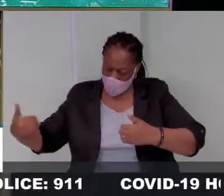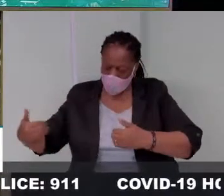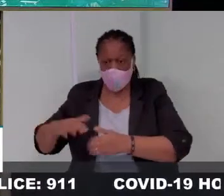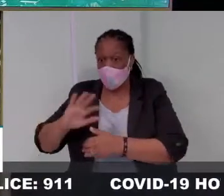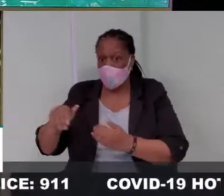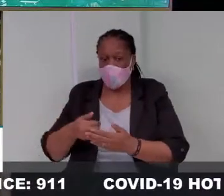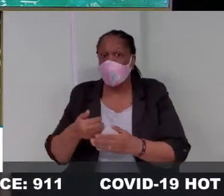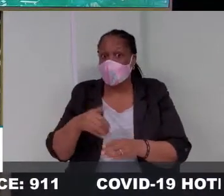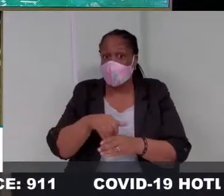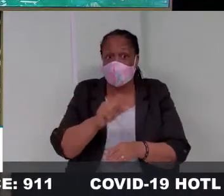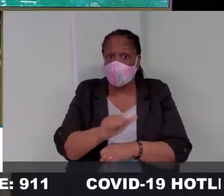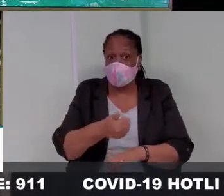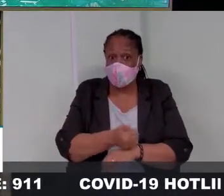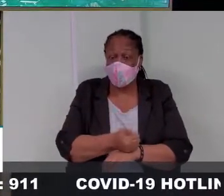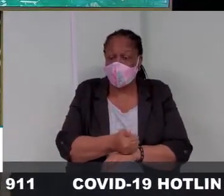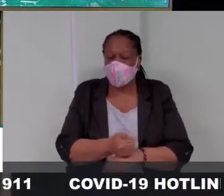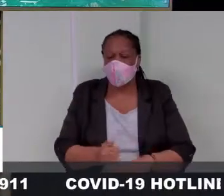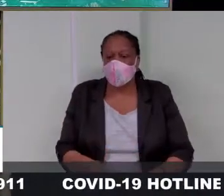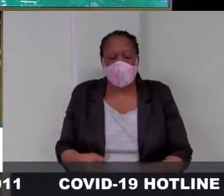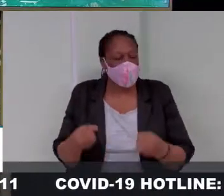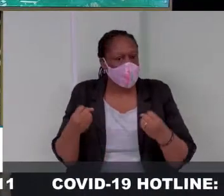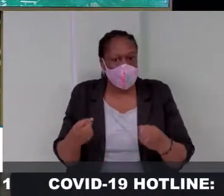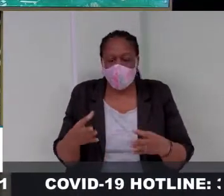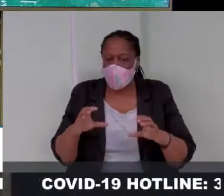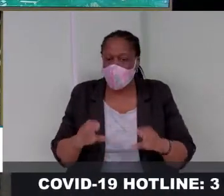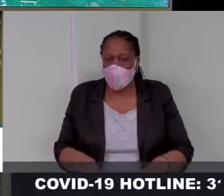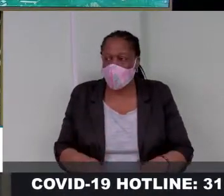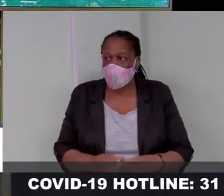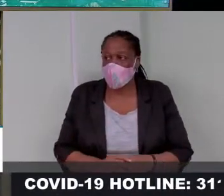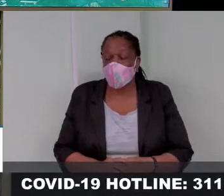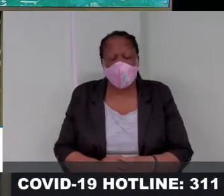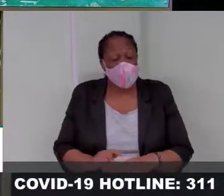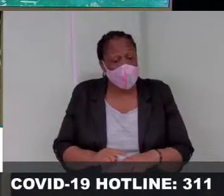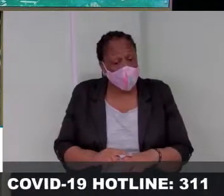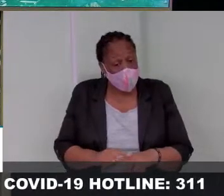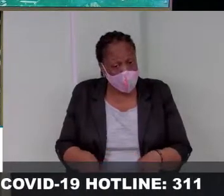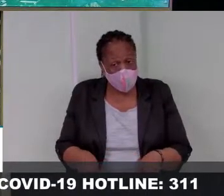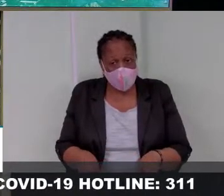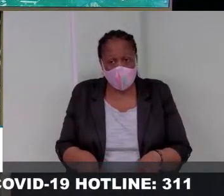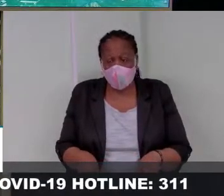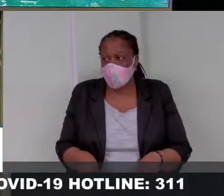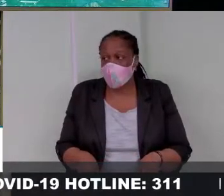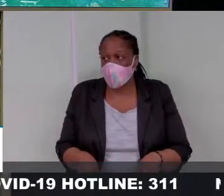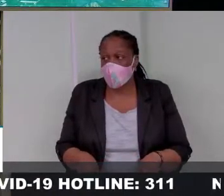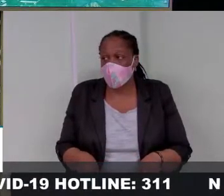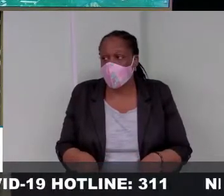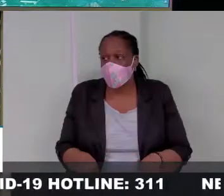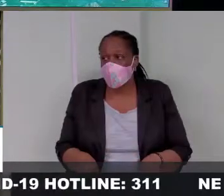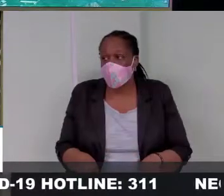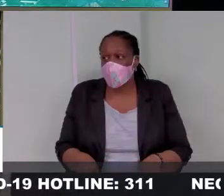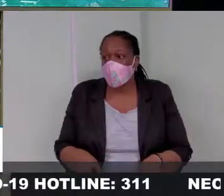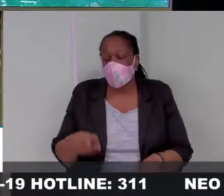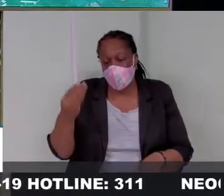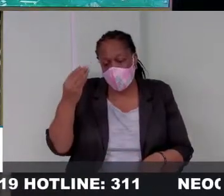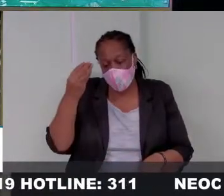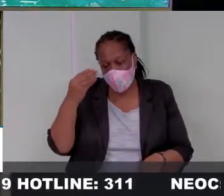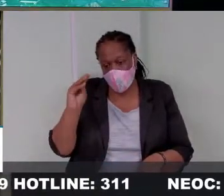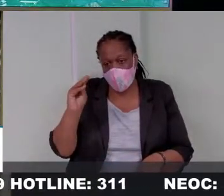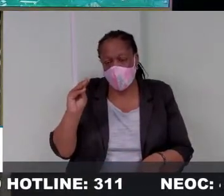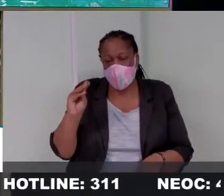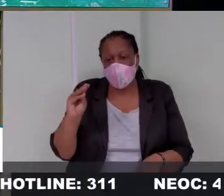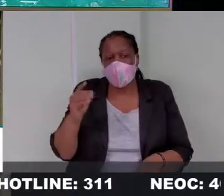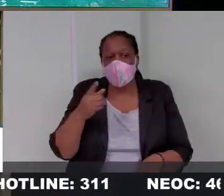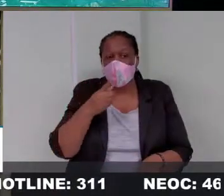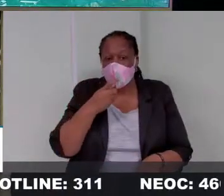physical distancing as much as possible. However, the individual who